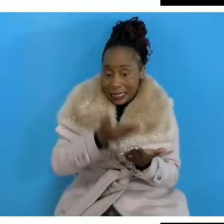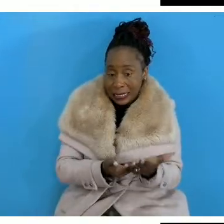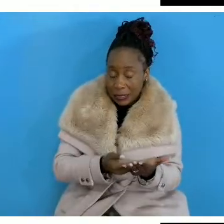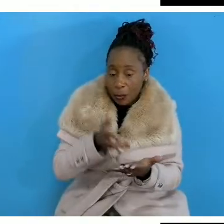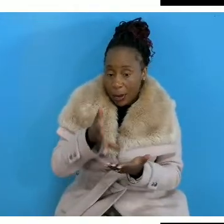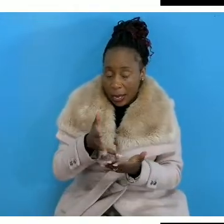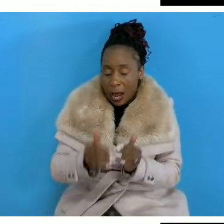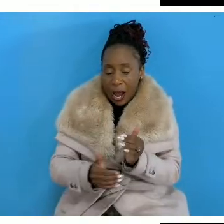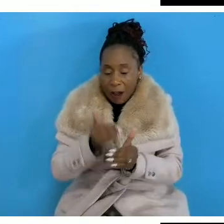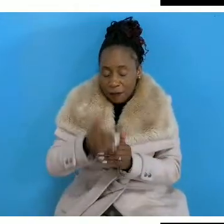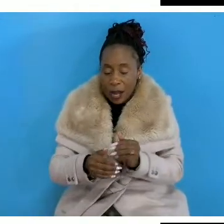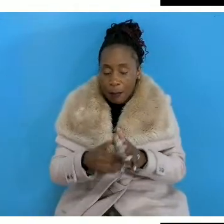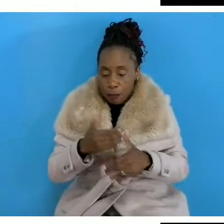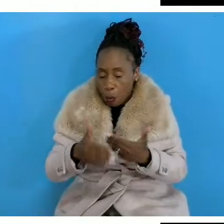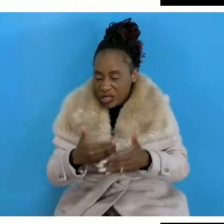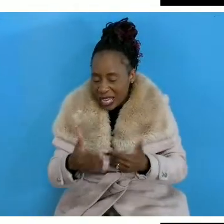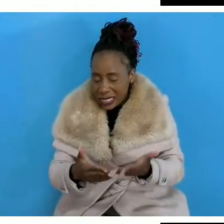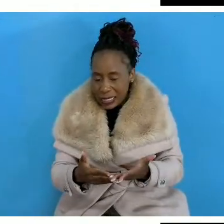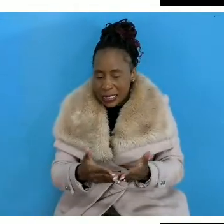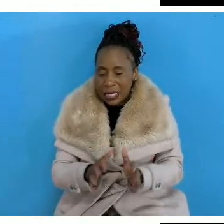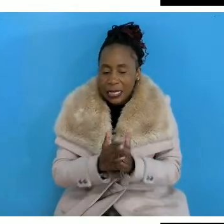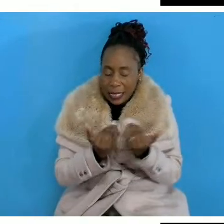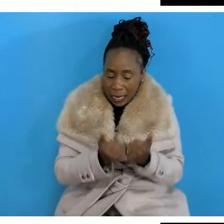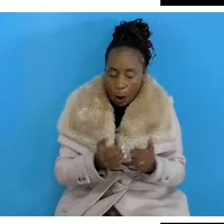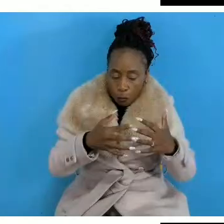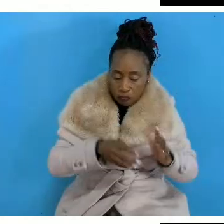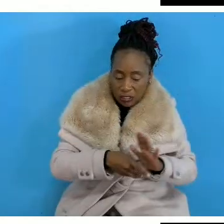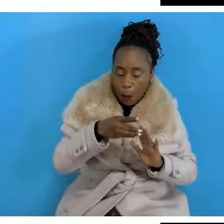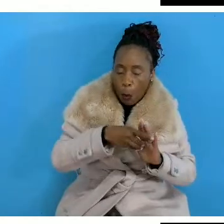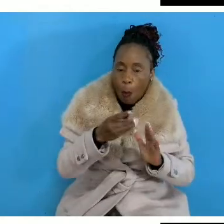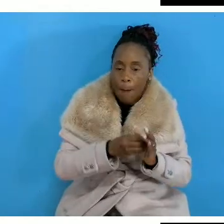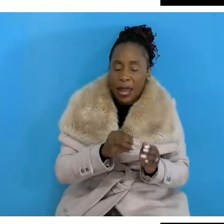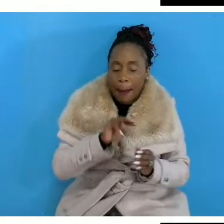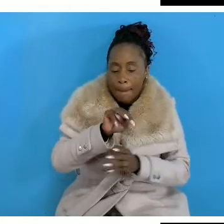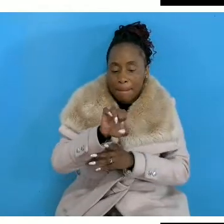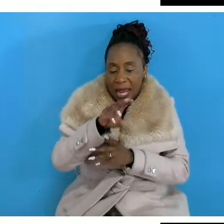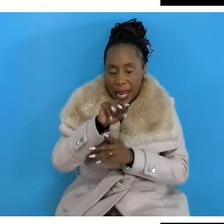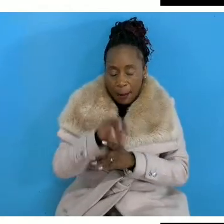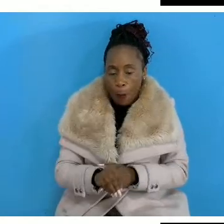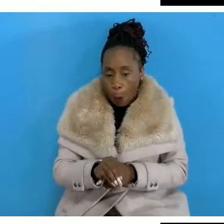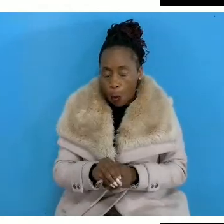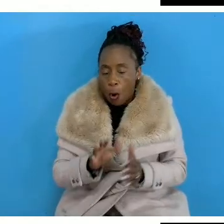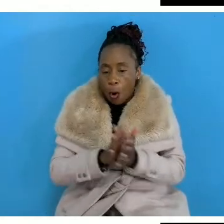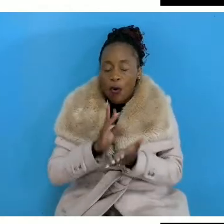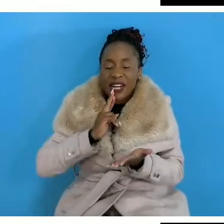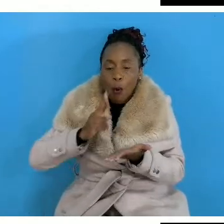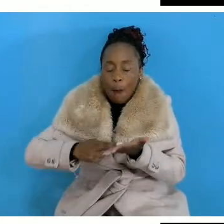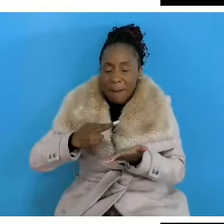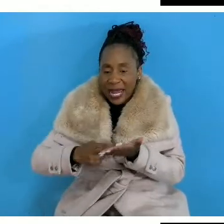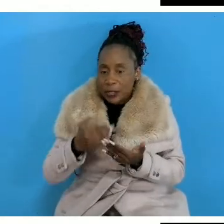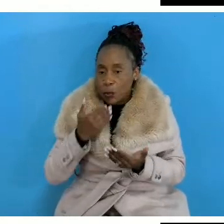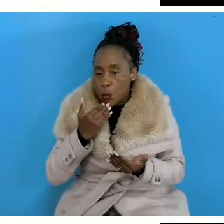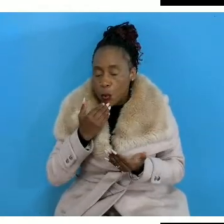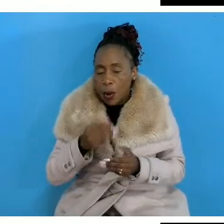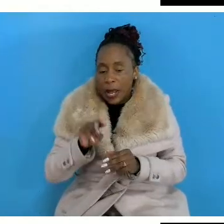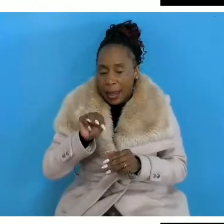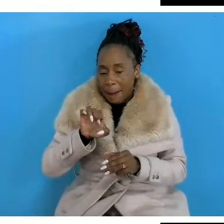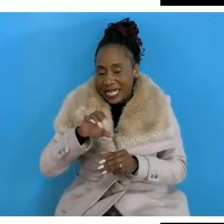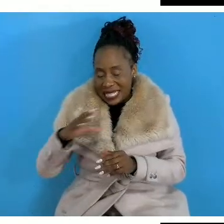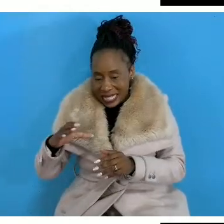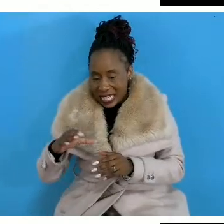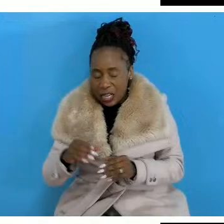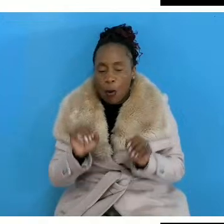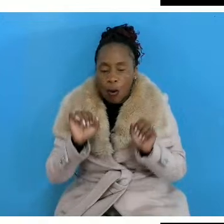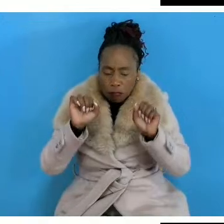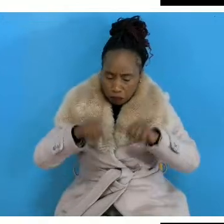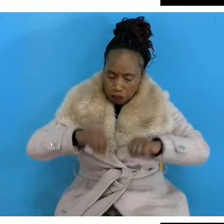after processing, we'll therefore develop a memo recommending to our MEC whether to grant the Township